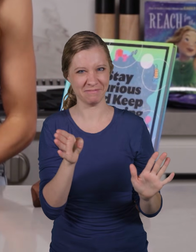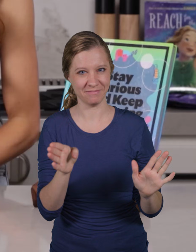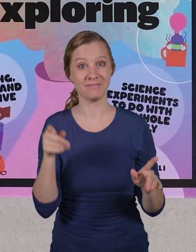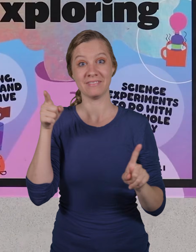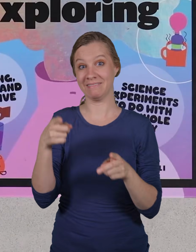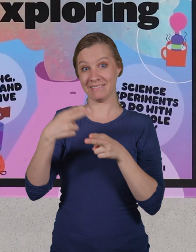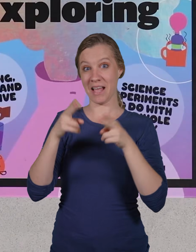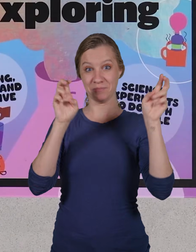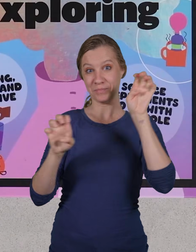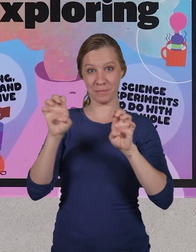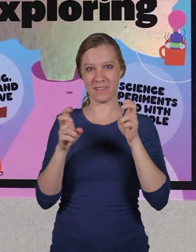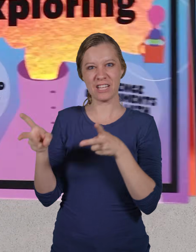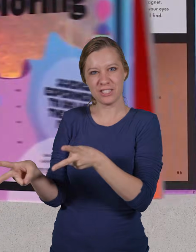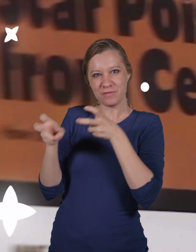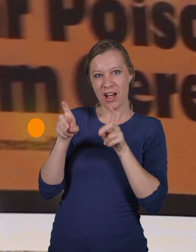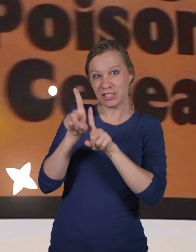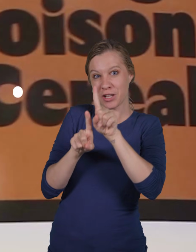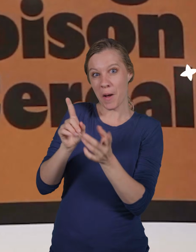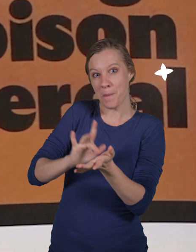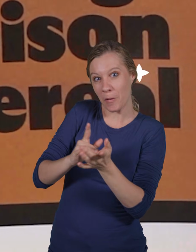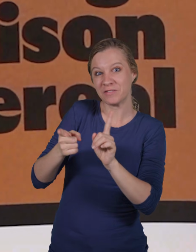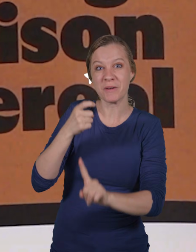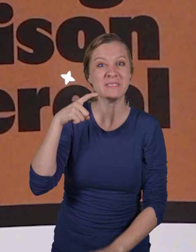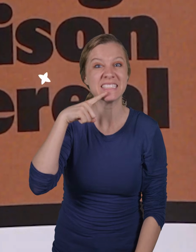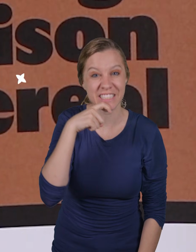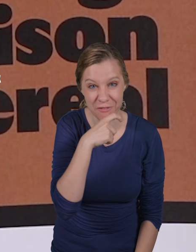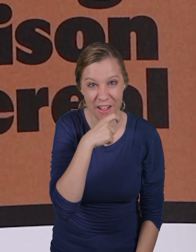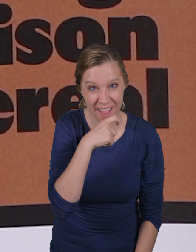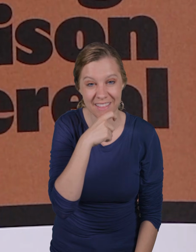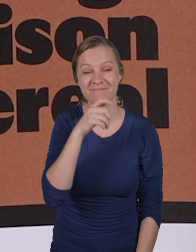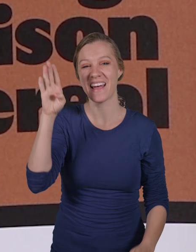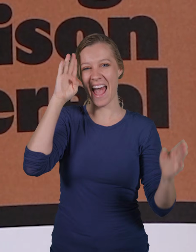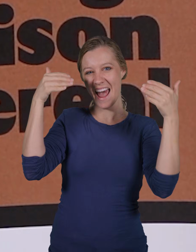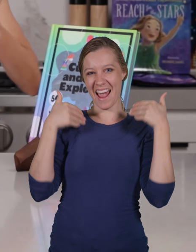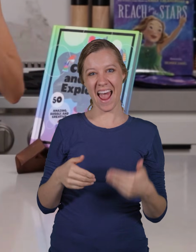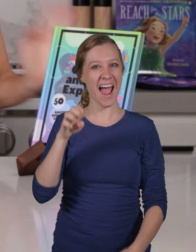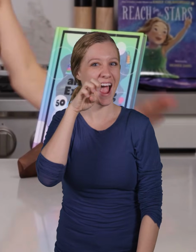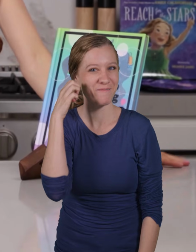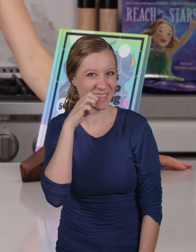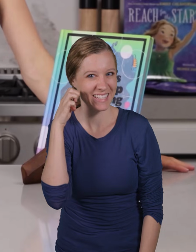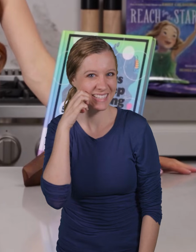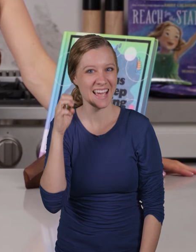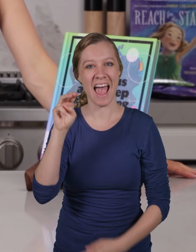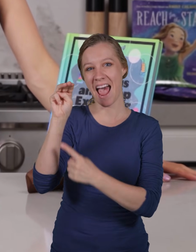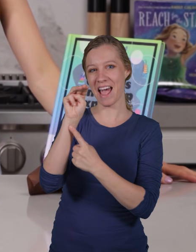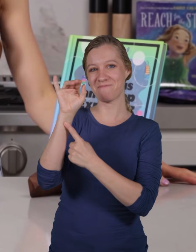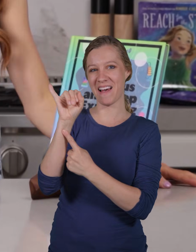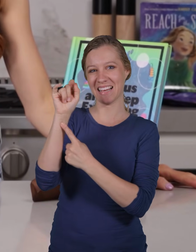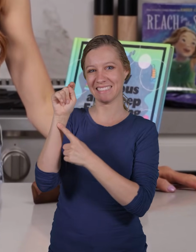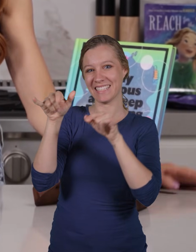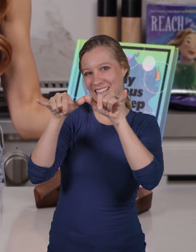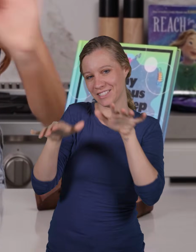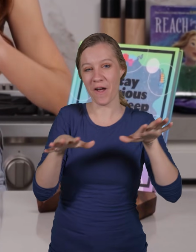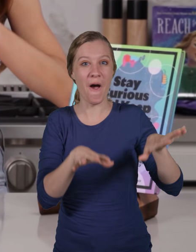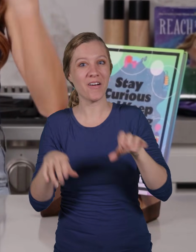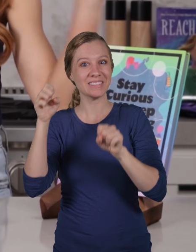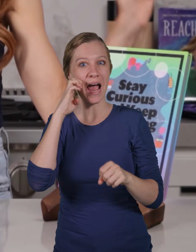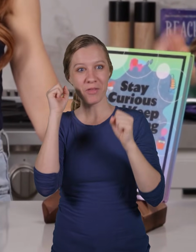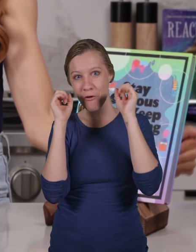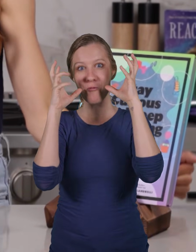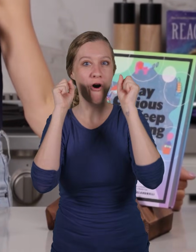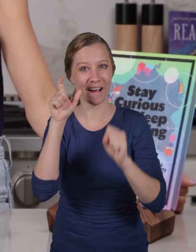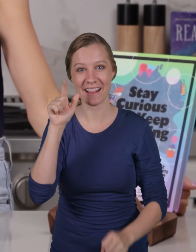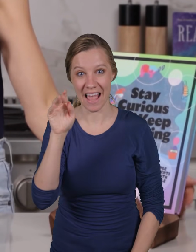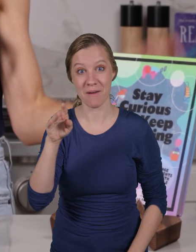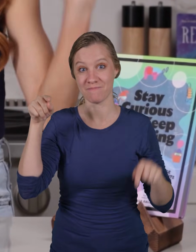in a second with my extracting star poison from cereal experiment. Hi, everyone. I'm Emily Calandrelli, MIT engineer and